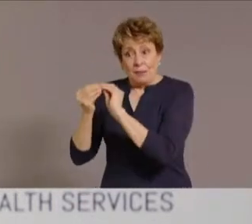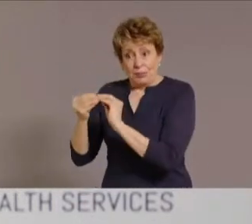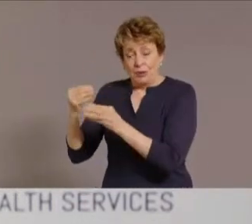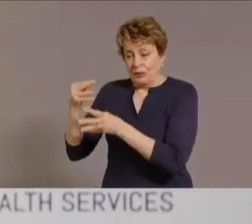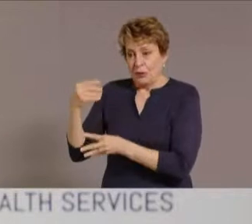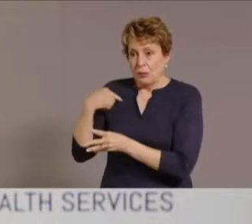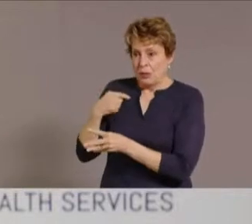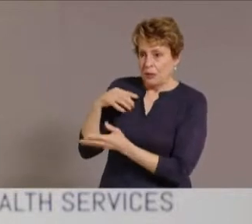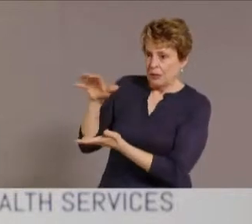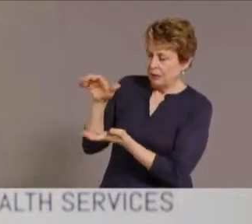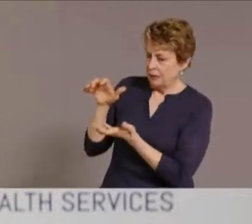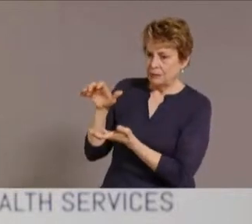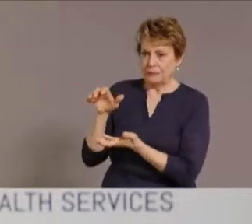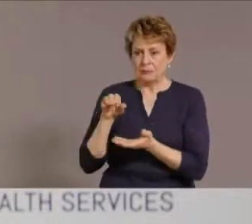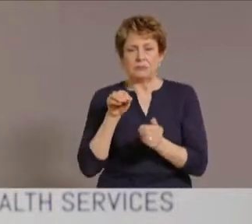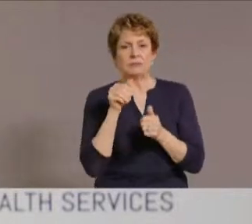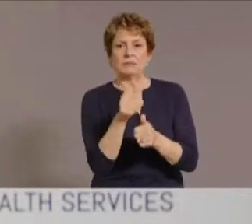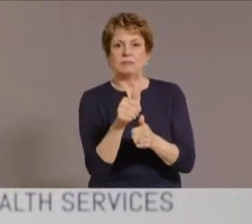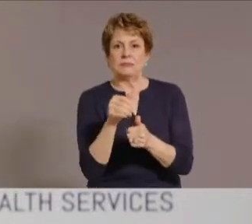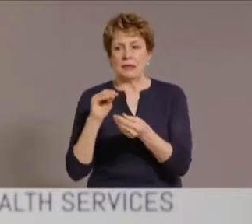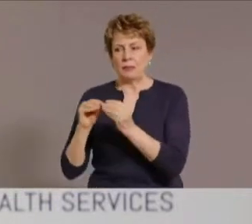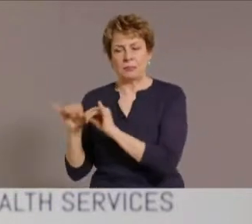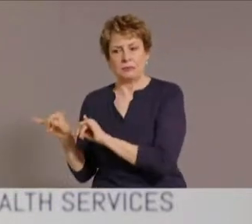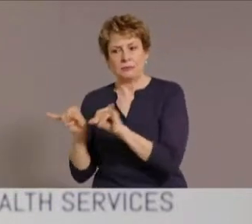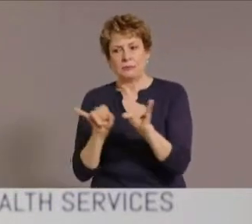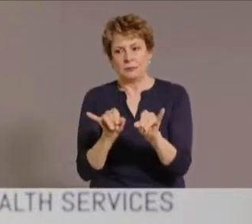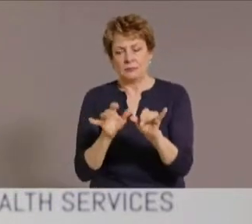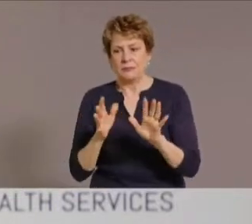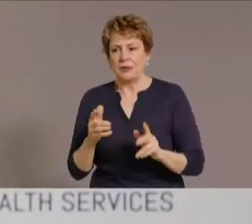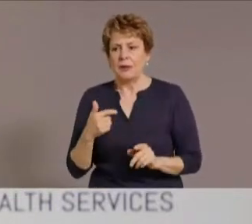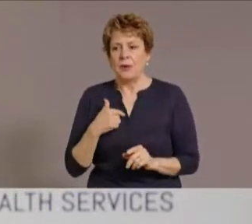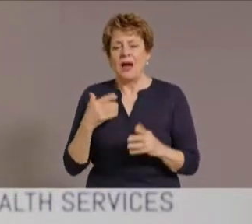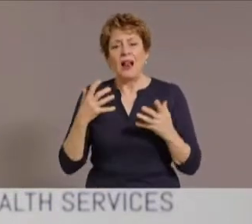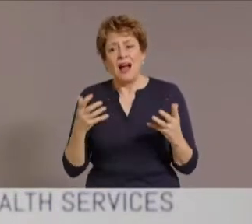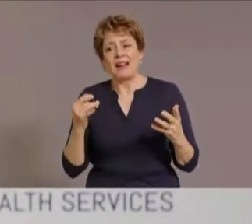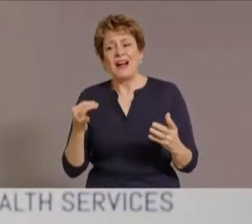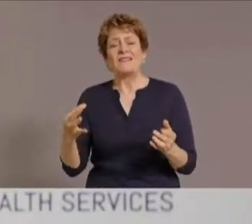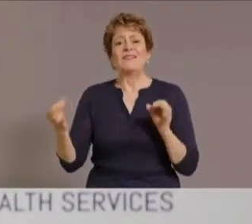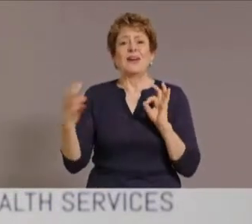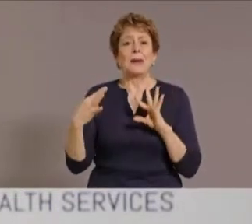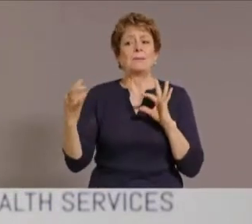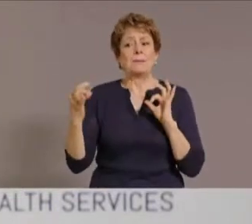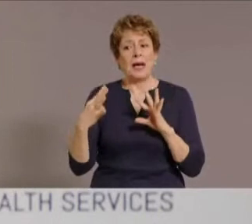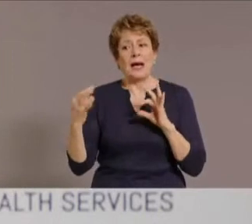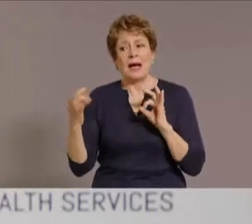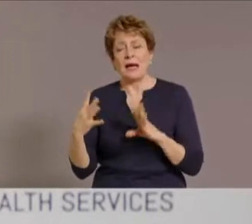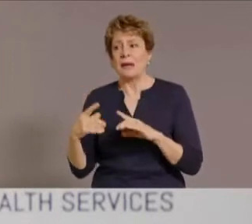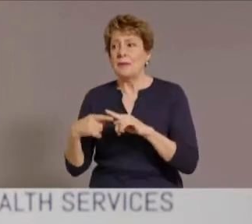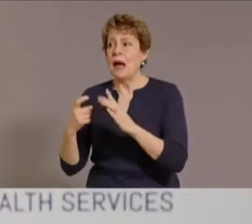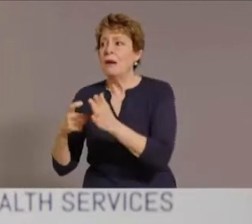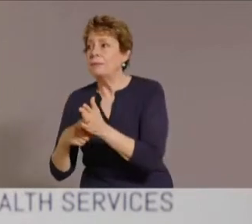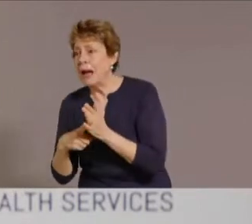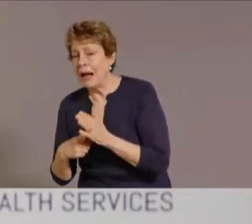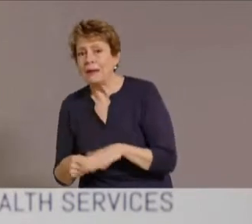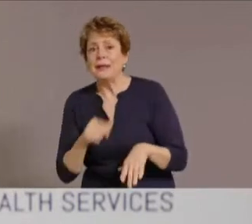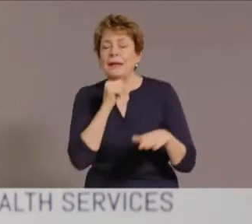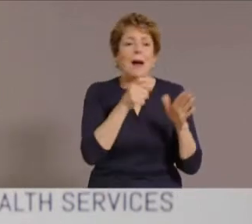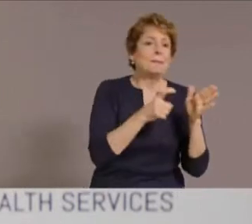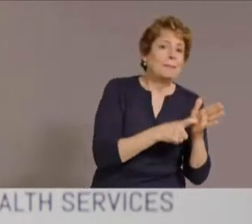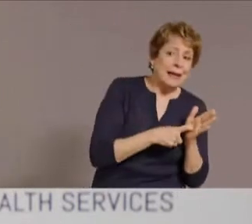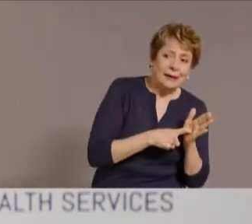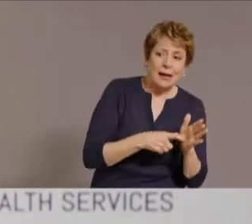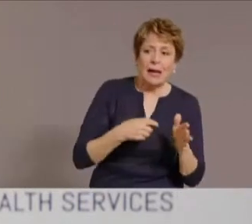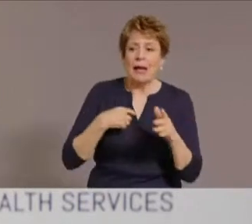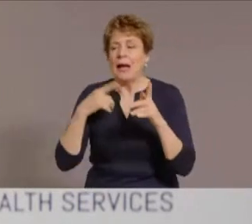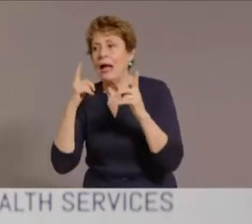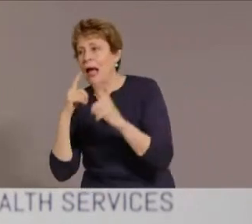about mandating, not mandating, allowing schools to decide from parents and from the community. So then we did